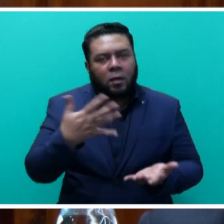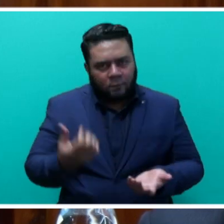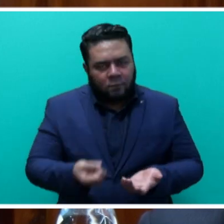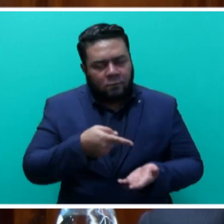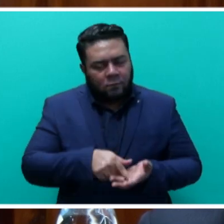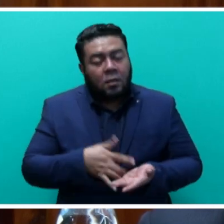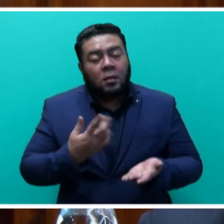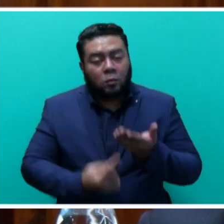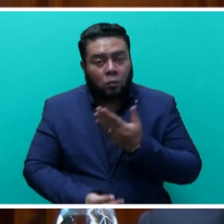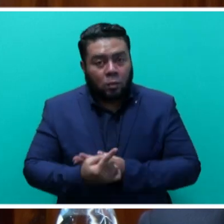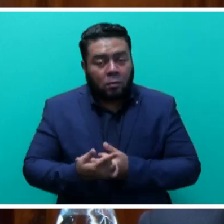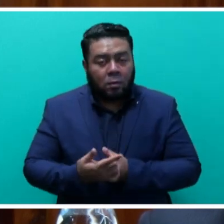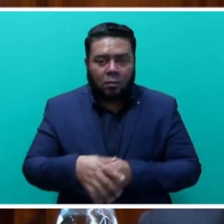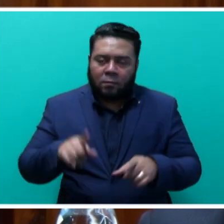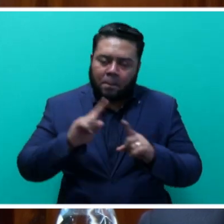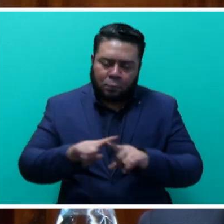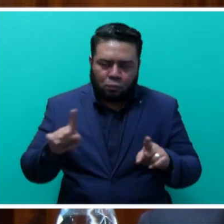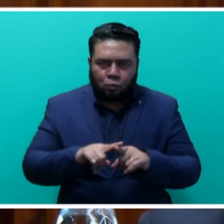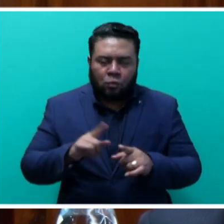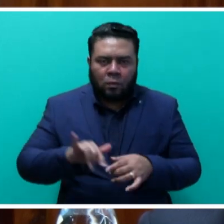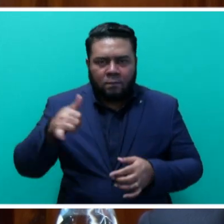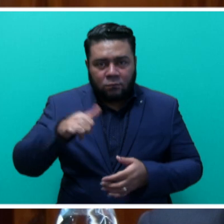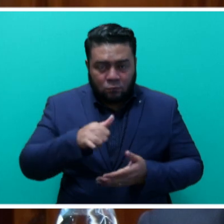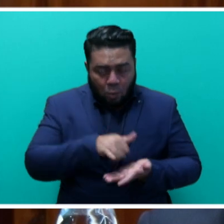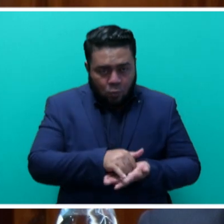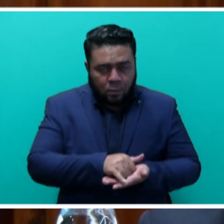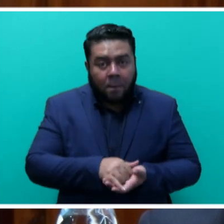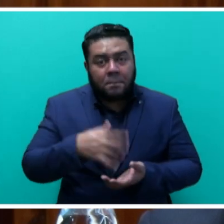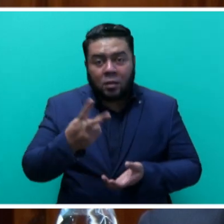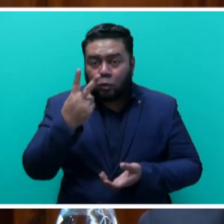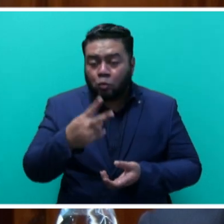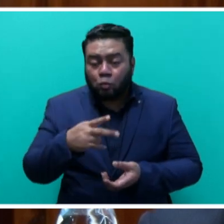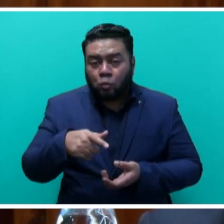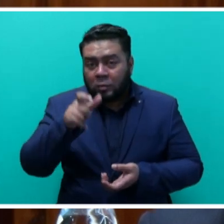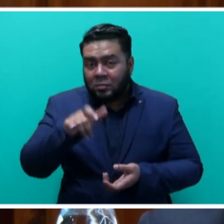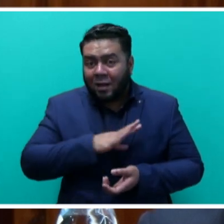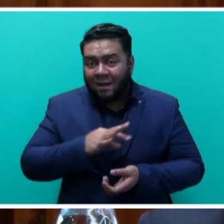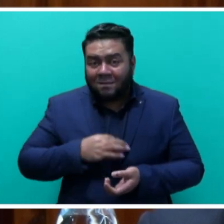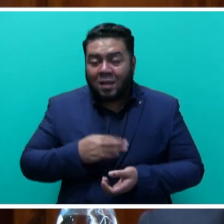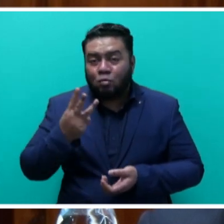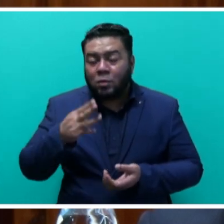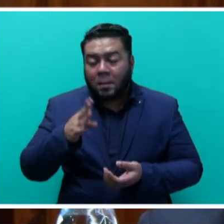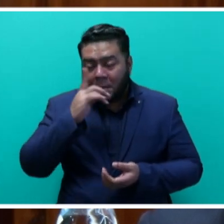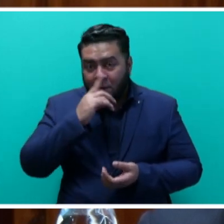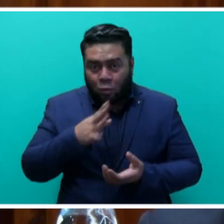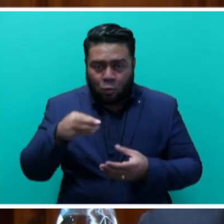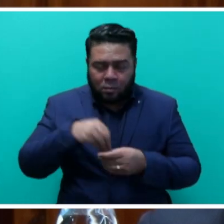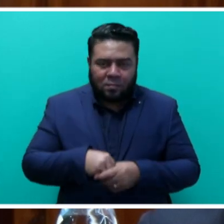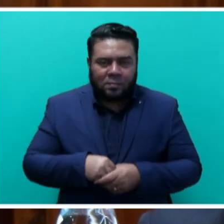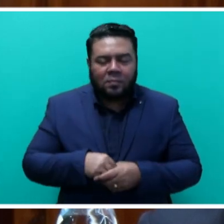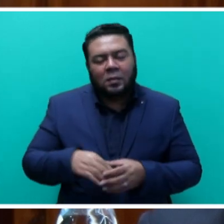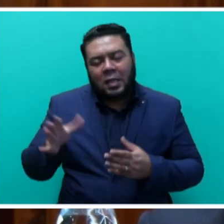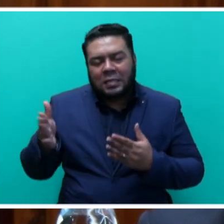Despite the significant damage to the aircraft, I'm glad to report that the 2 crew members and 3 passengers on board were swiftly